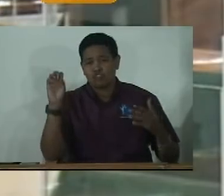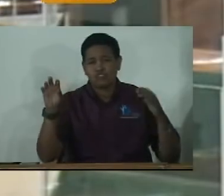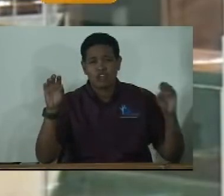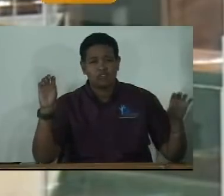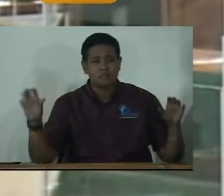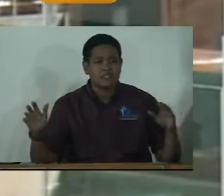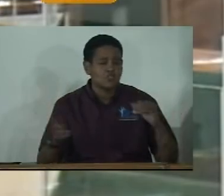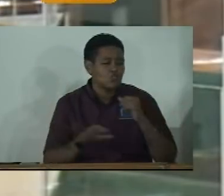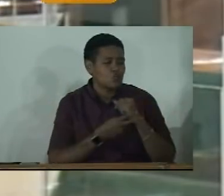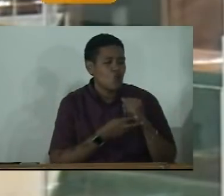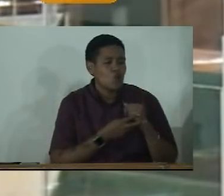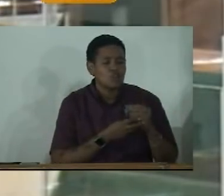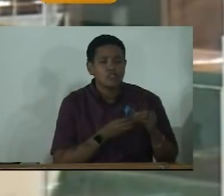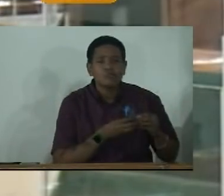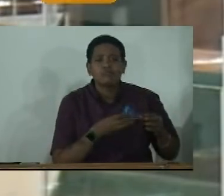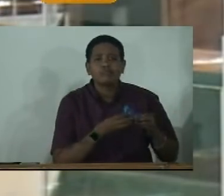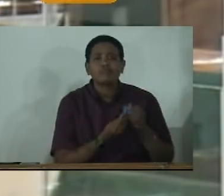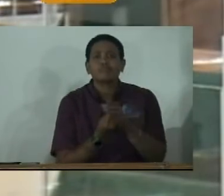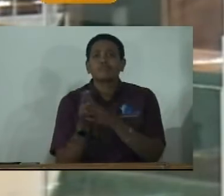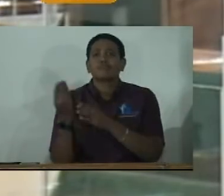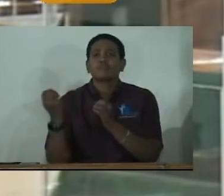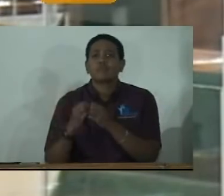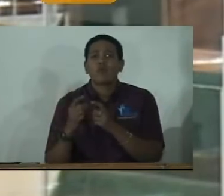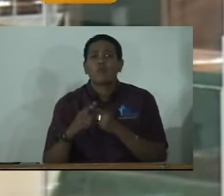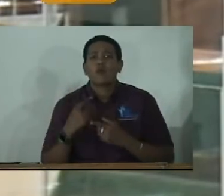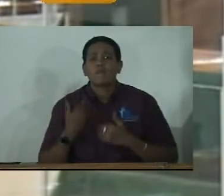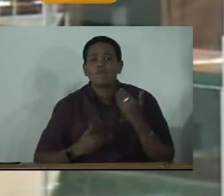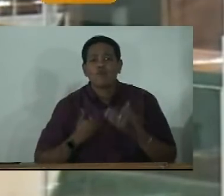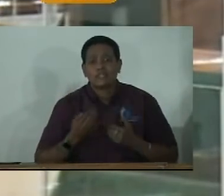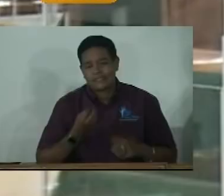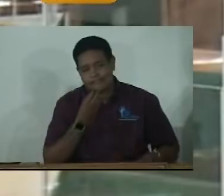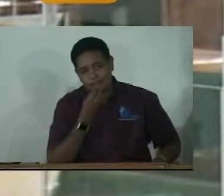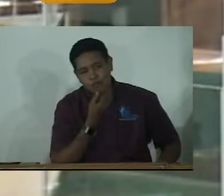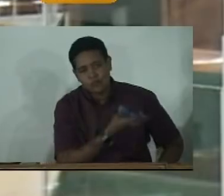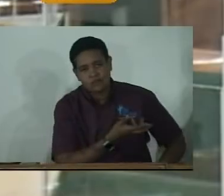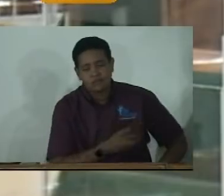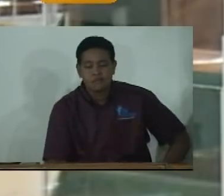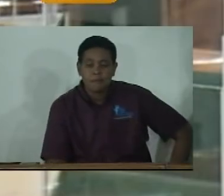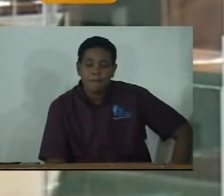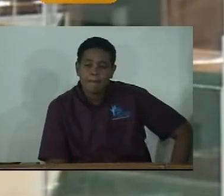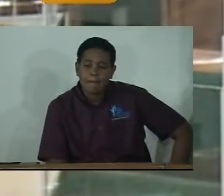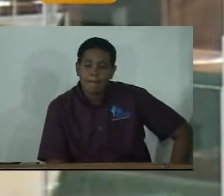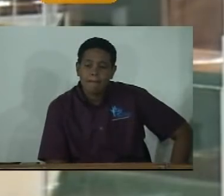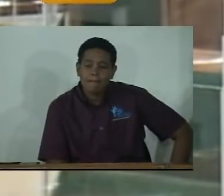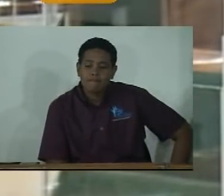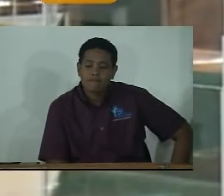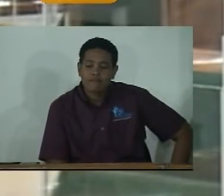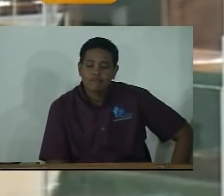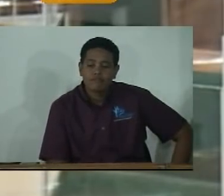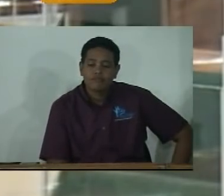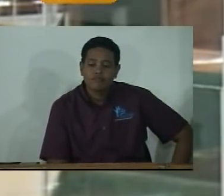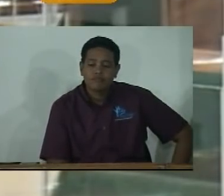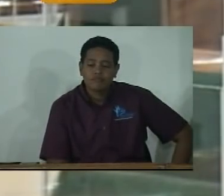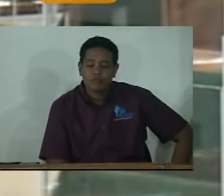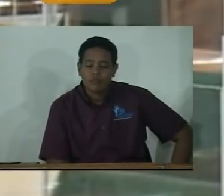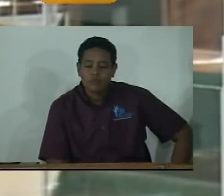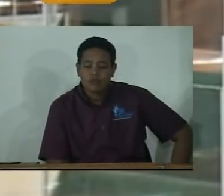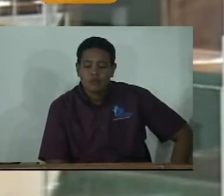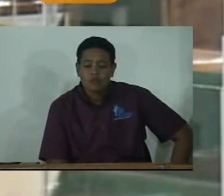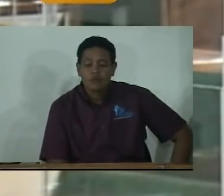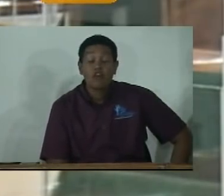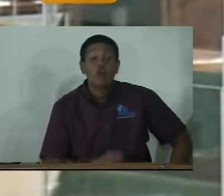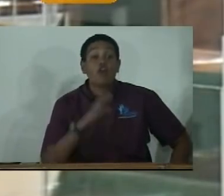grading, packing, and the processing of agricultural produce. The corporation, subject to the Public